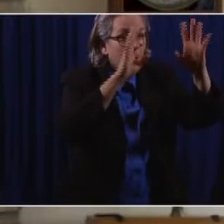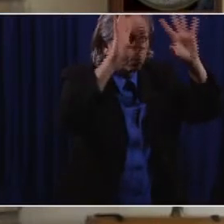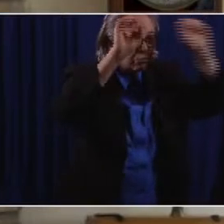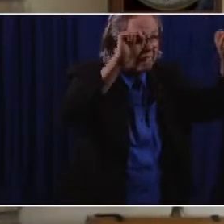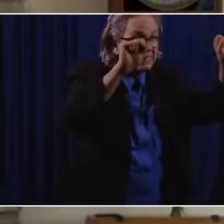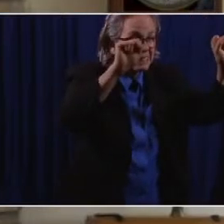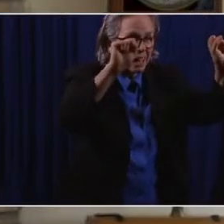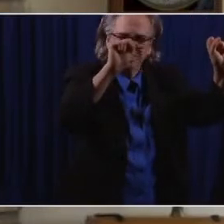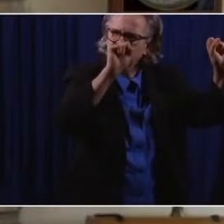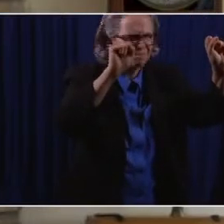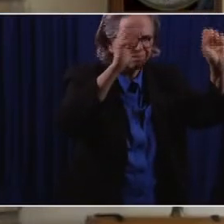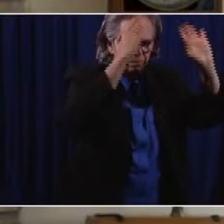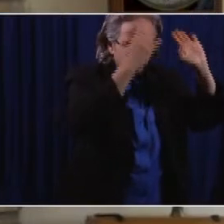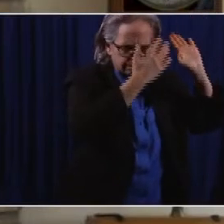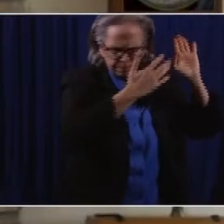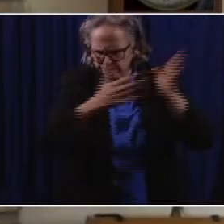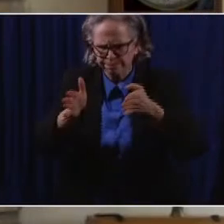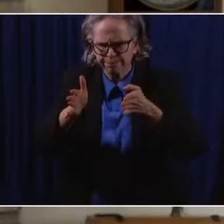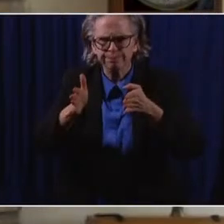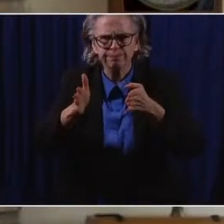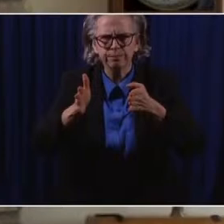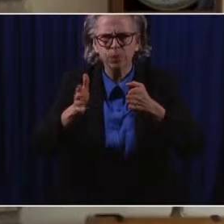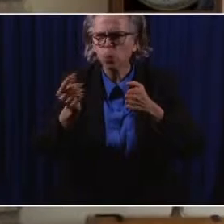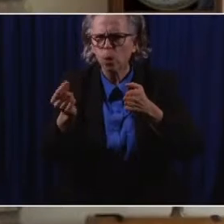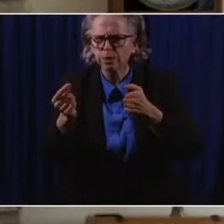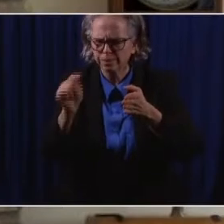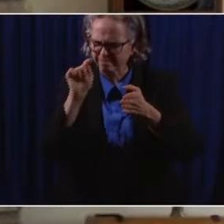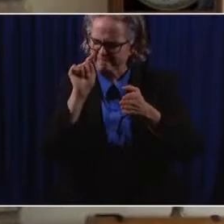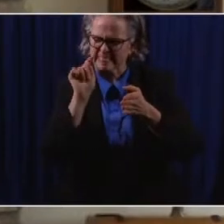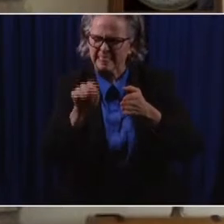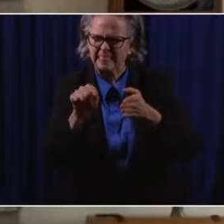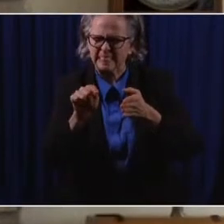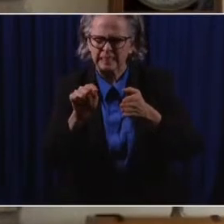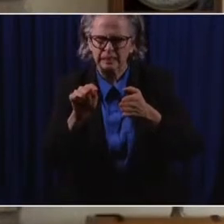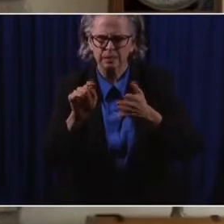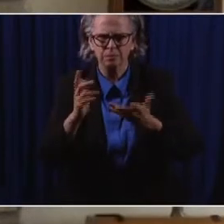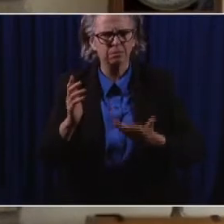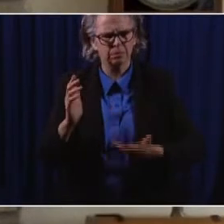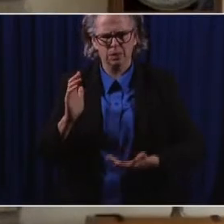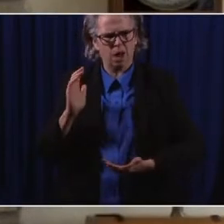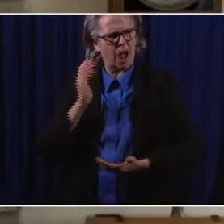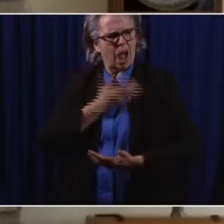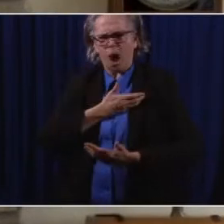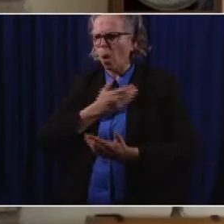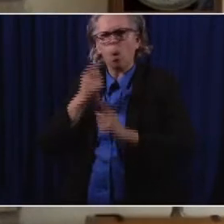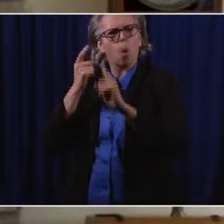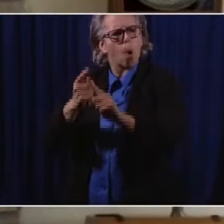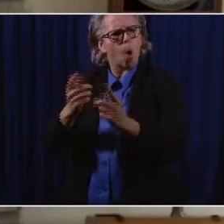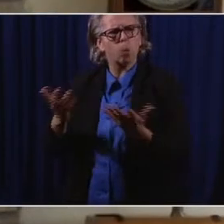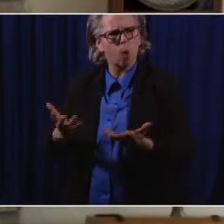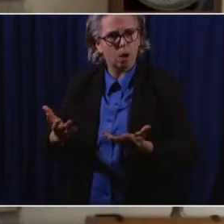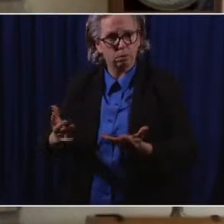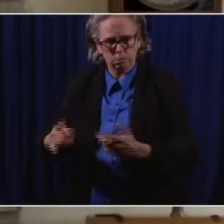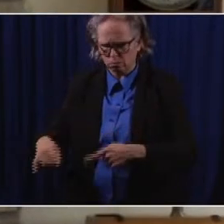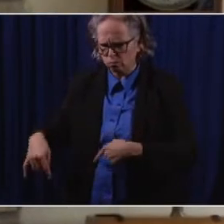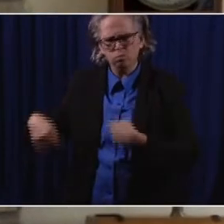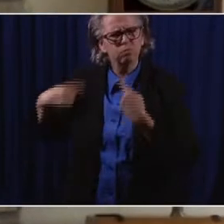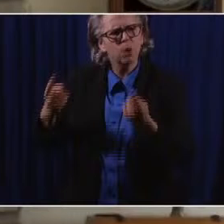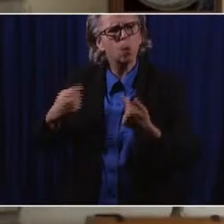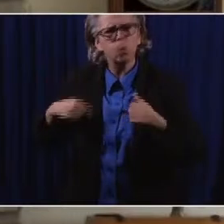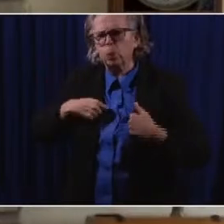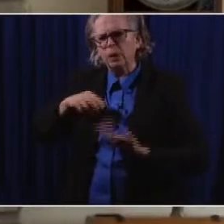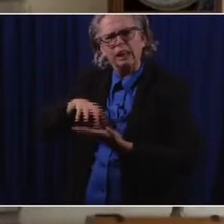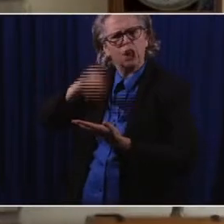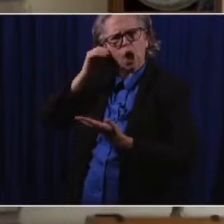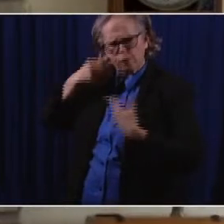Ohioans should ask, what are the enduring lessons that we have learned from the President and First